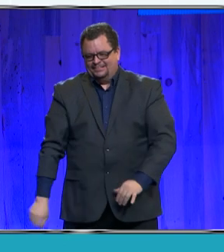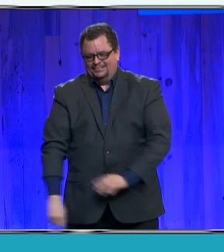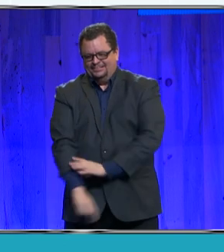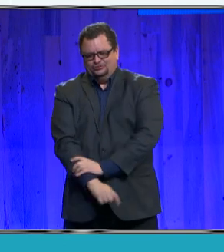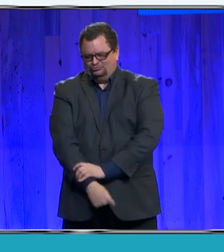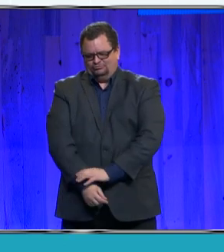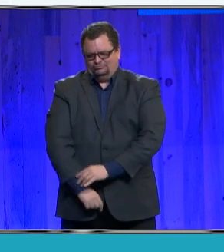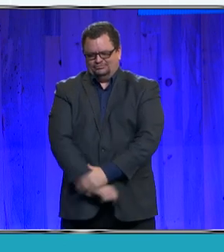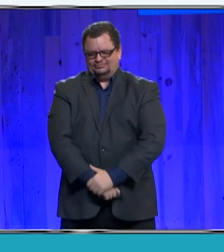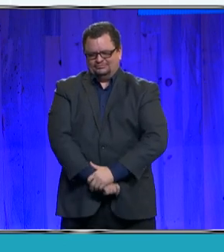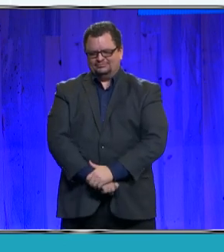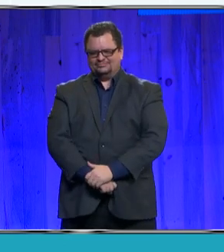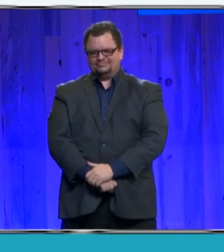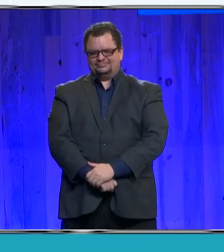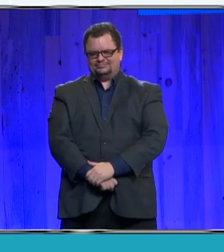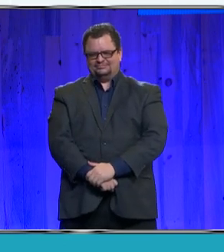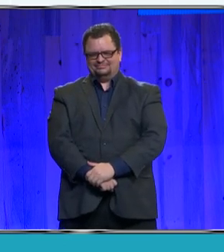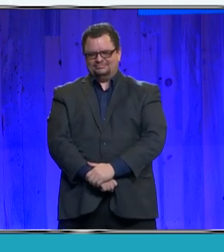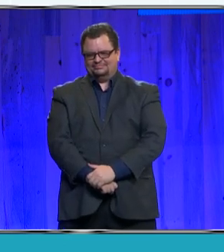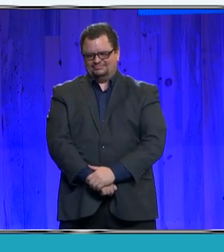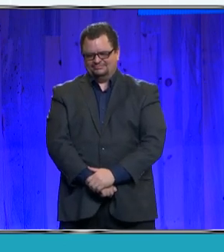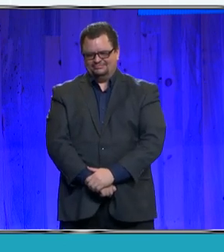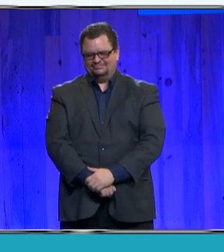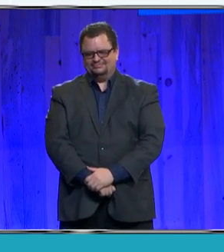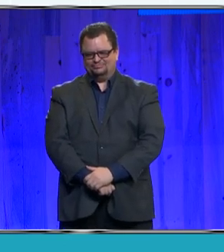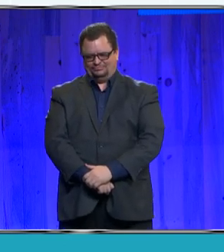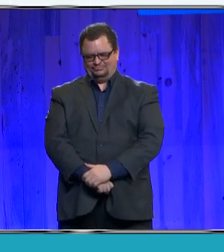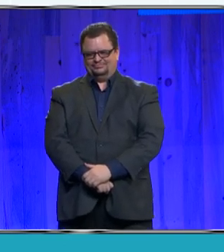Thank you.